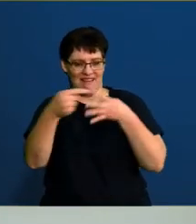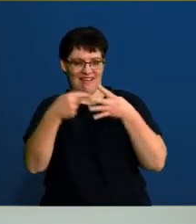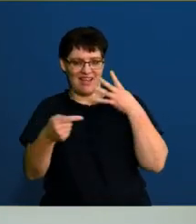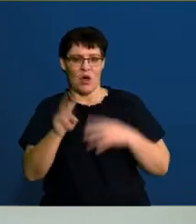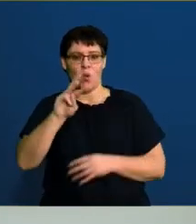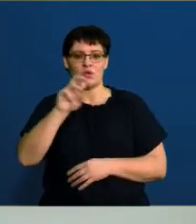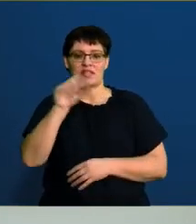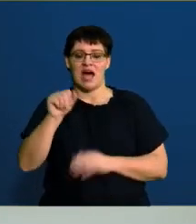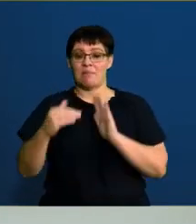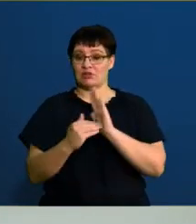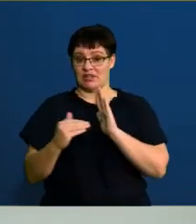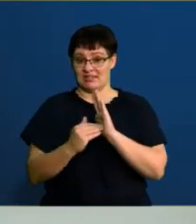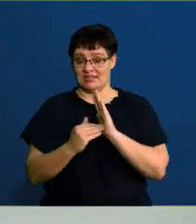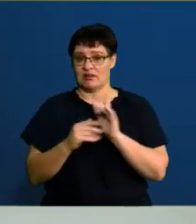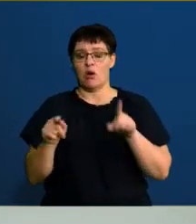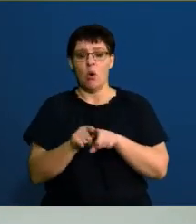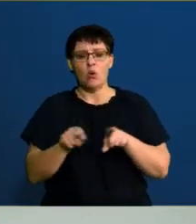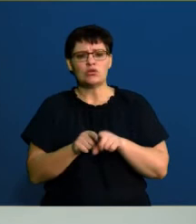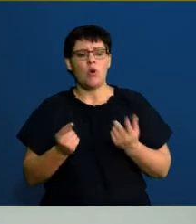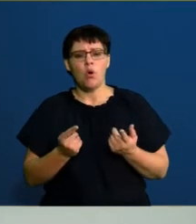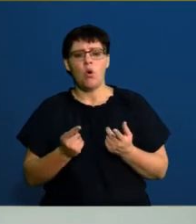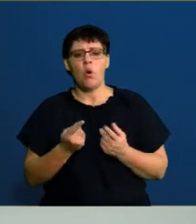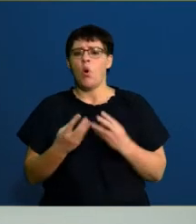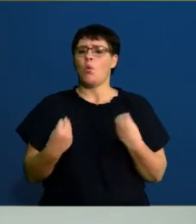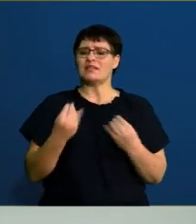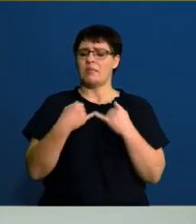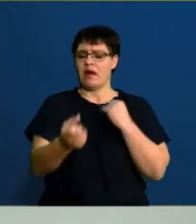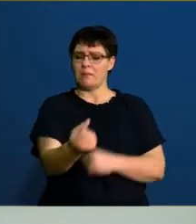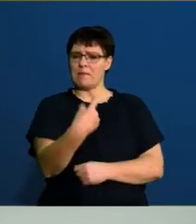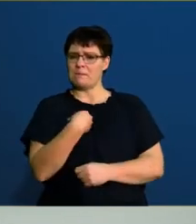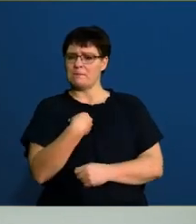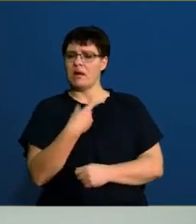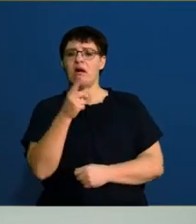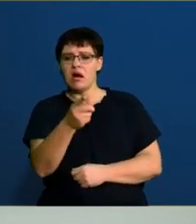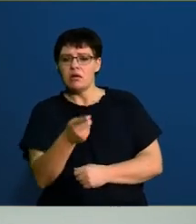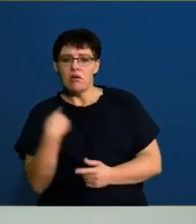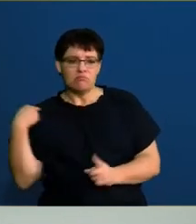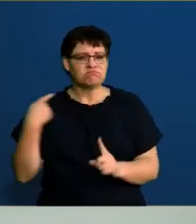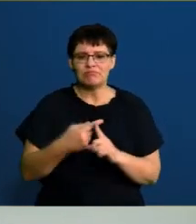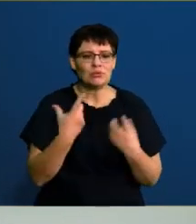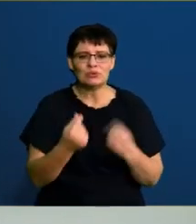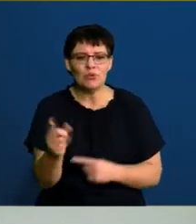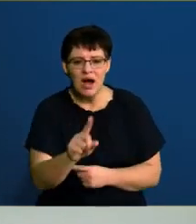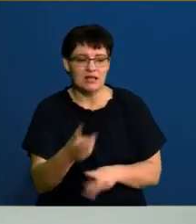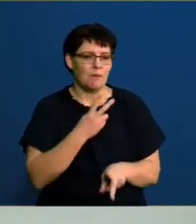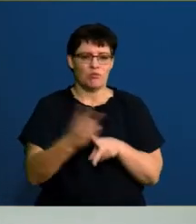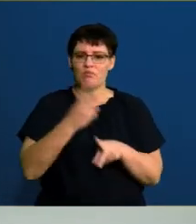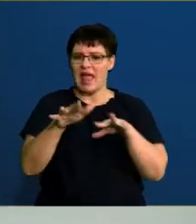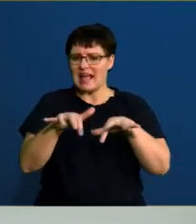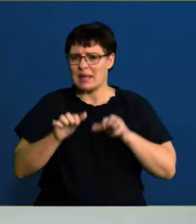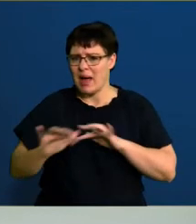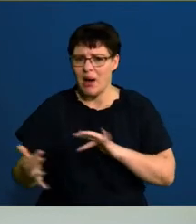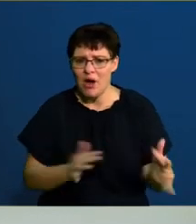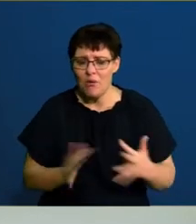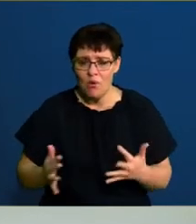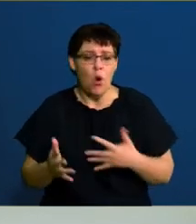Woza Matrix, as well as hit us up on our WhatsApp line and just let us know what you guys are getting up to in terms of preparing for your exams. If